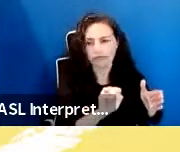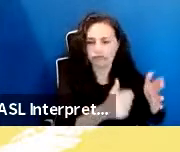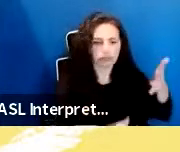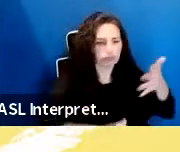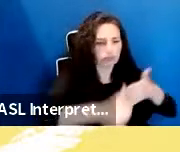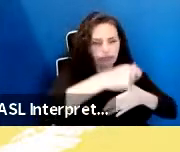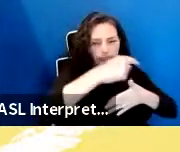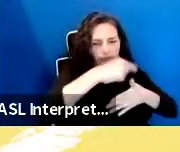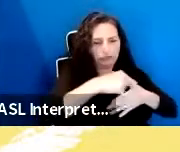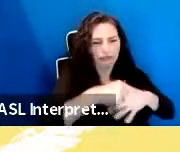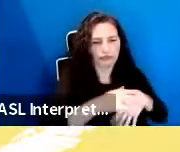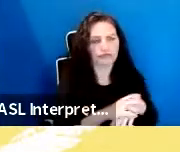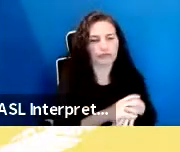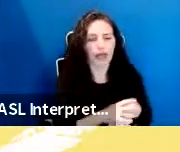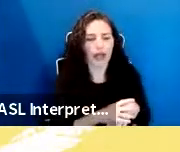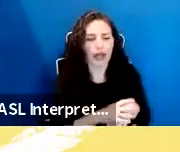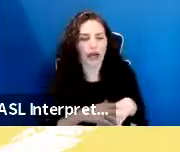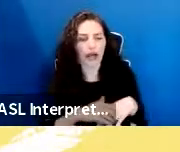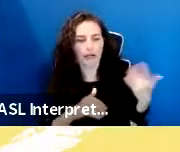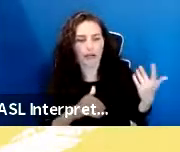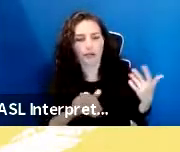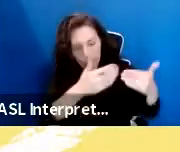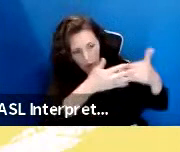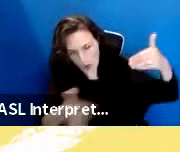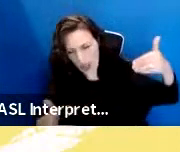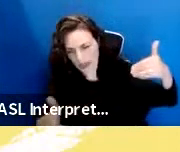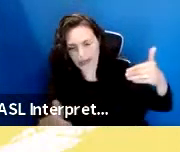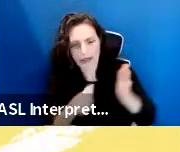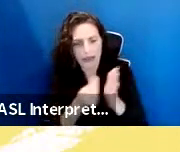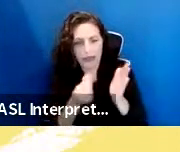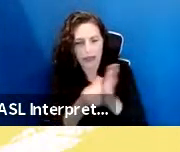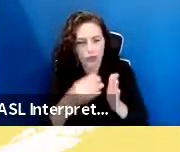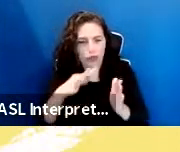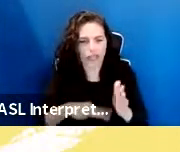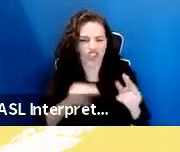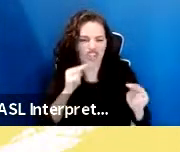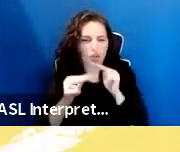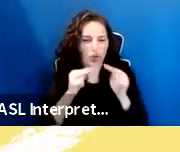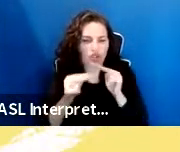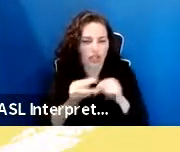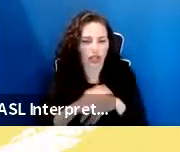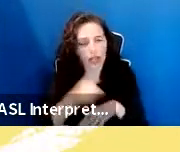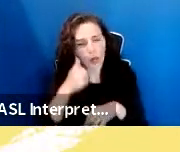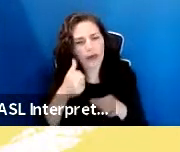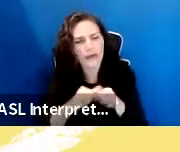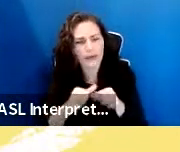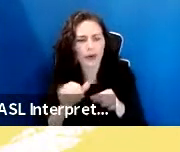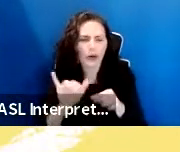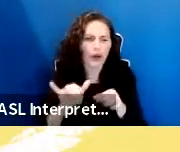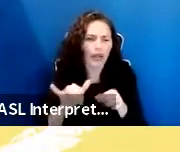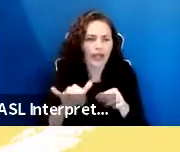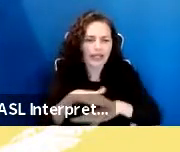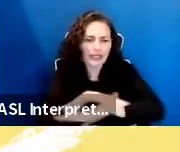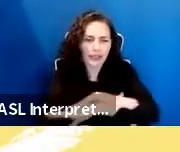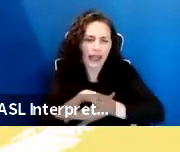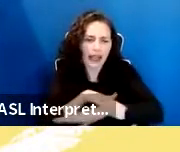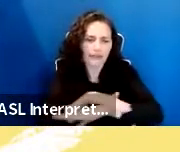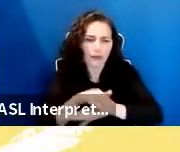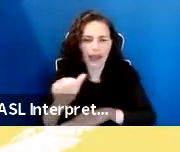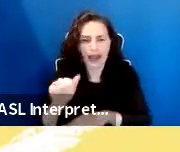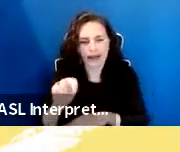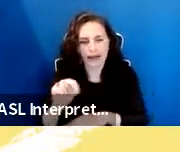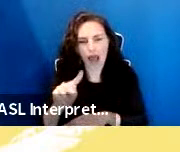mentioned, this is platform agnostic. We are definitely paying attention out there that the landscape has changed over the years, and you may